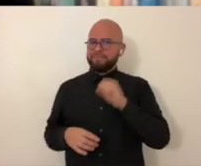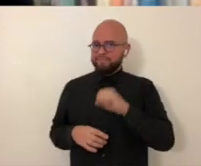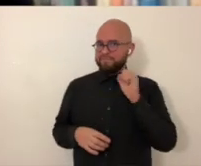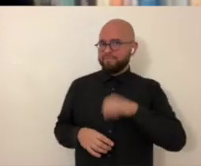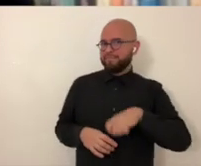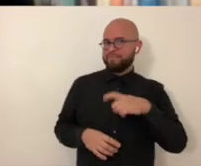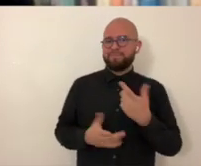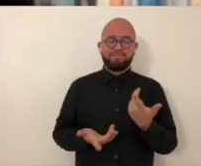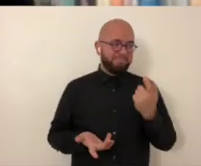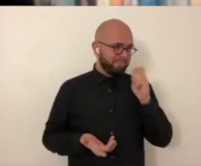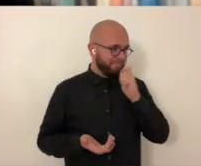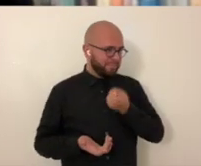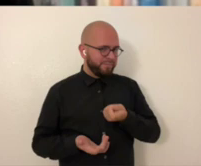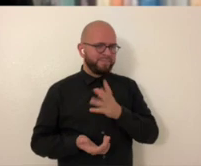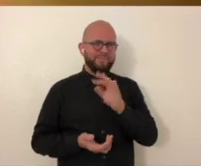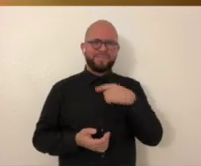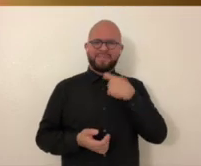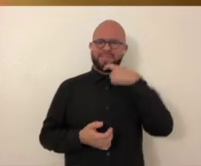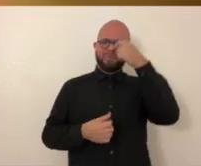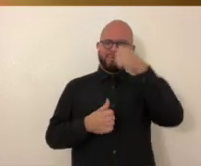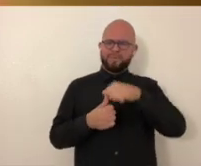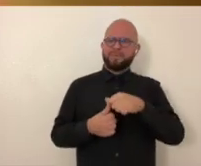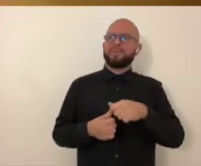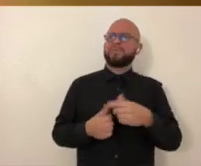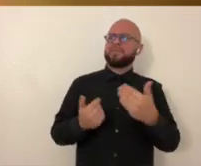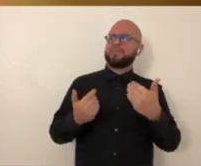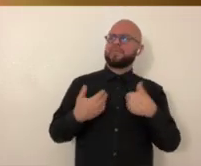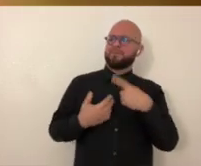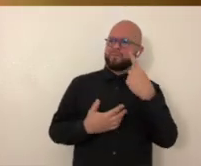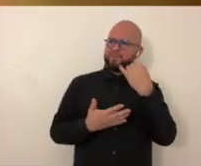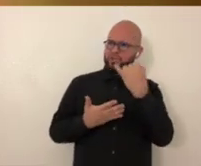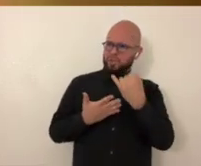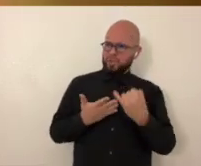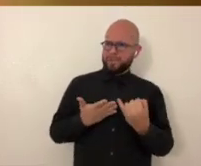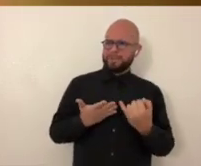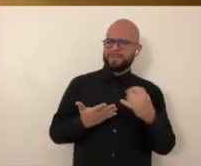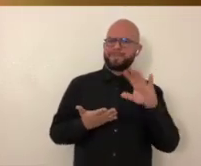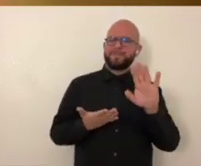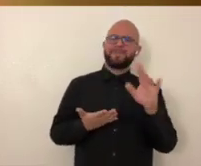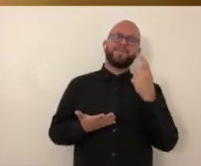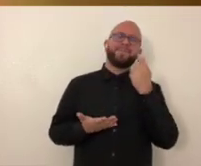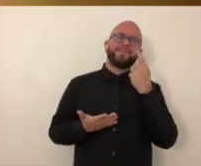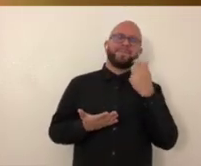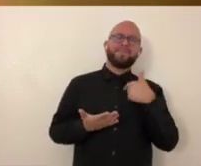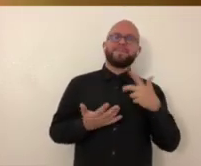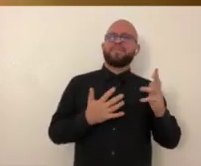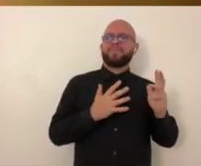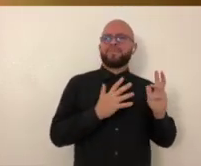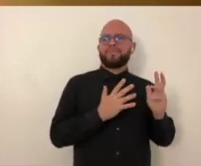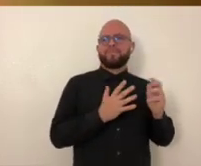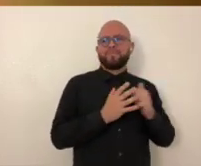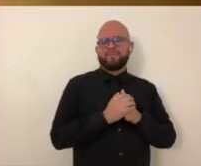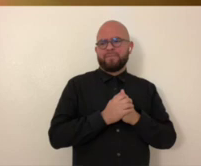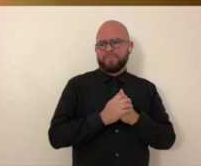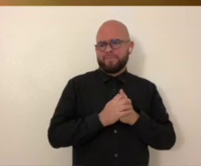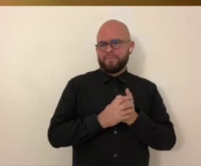weatherproof sealer, right? Yeah. Really cool. I'm just remembering there was actually a piece,